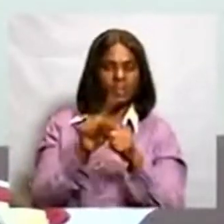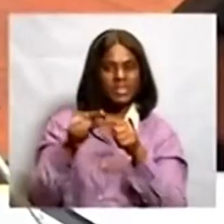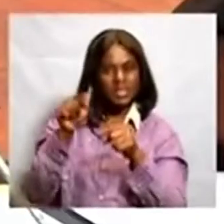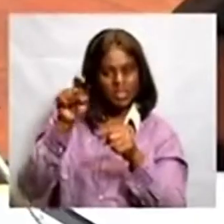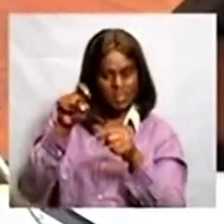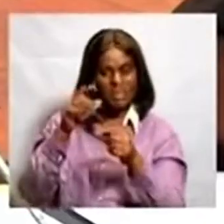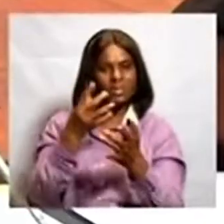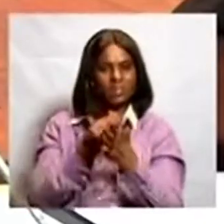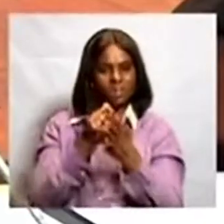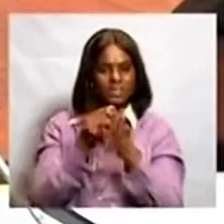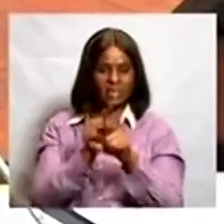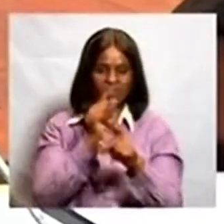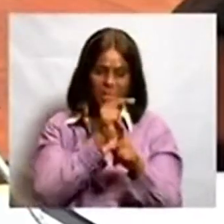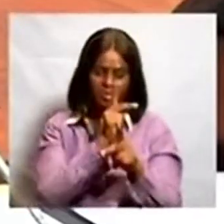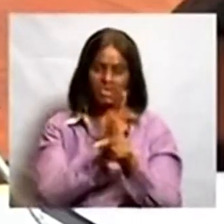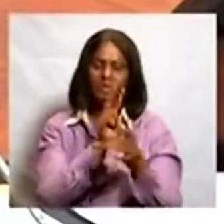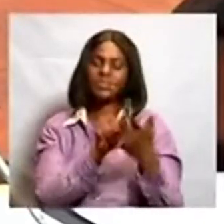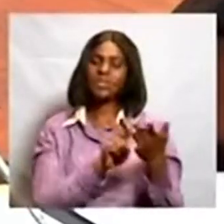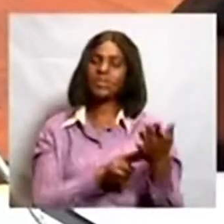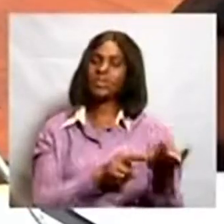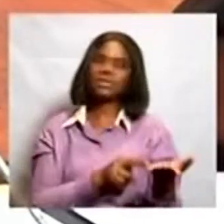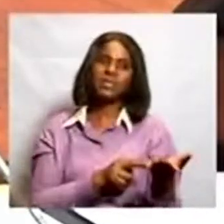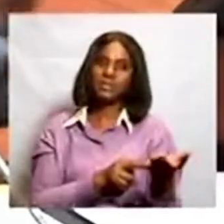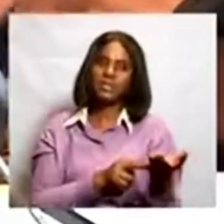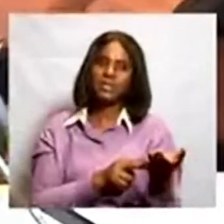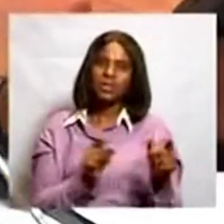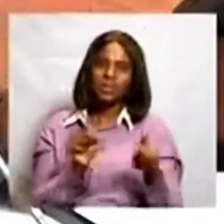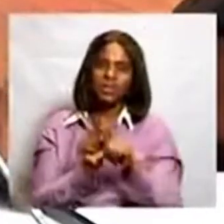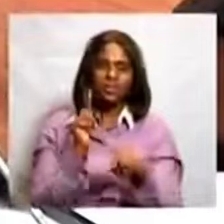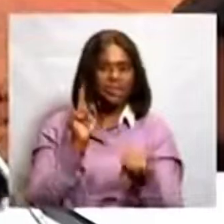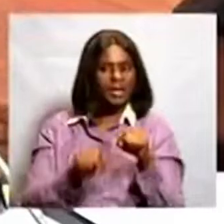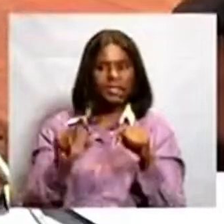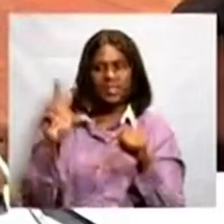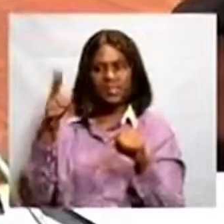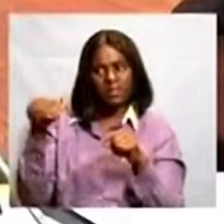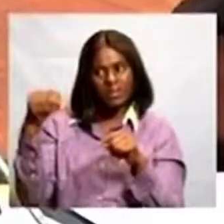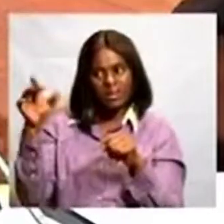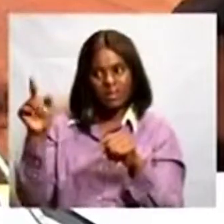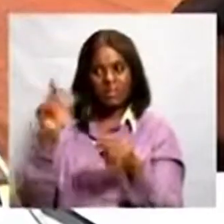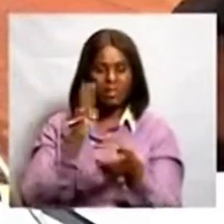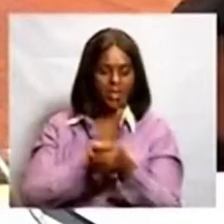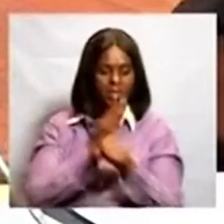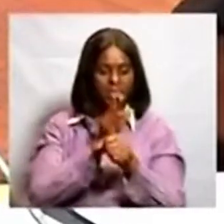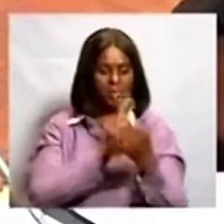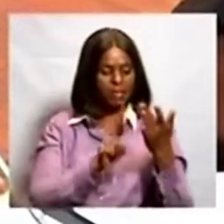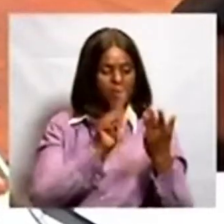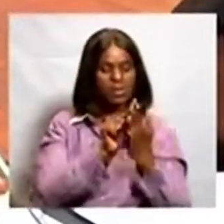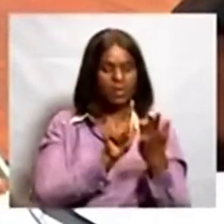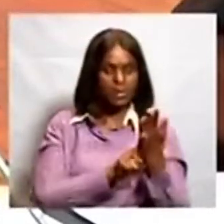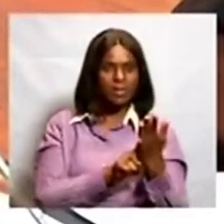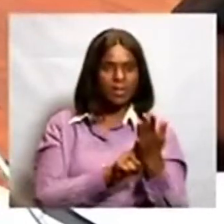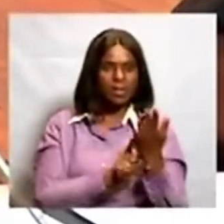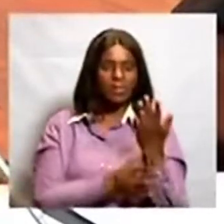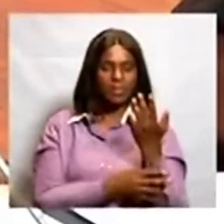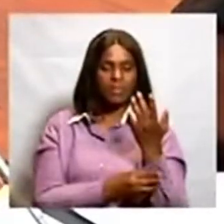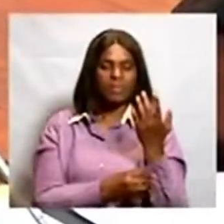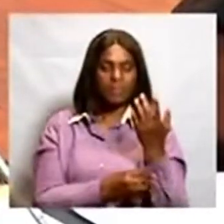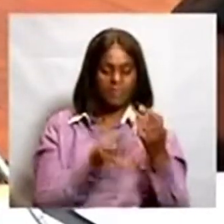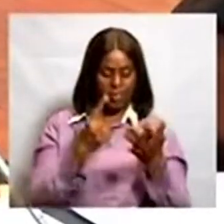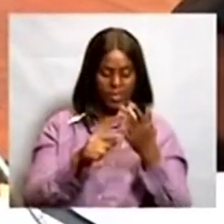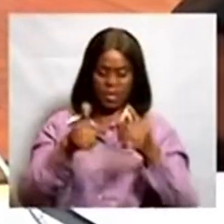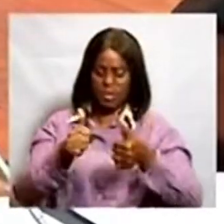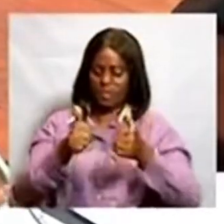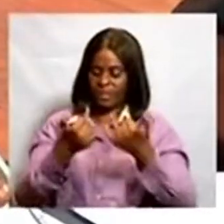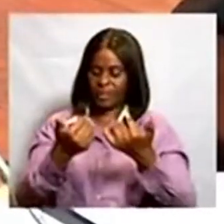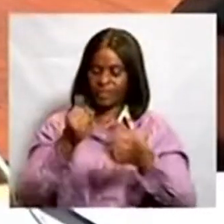on the storage of records, that they can't give a third party. That one they read the Act here. So there's a duplication. Yeah. And what we want to do